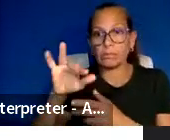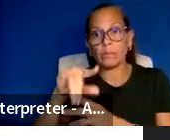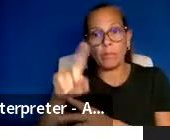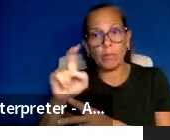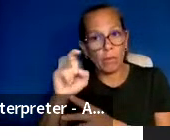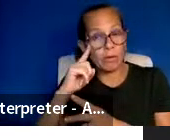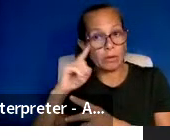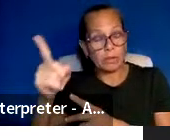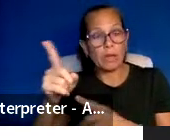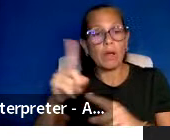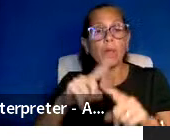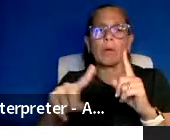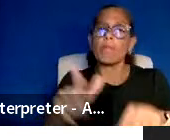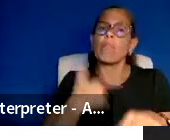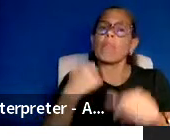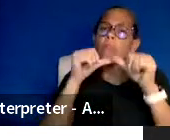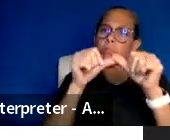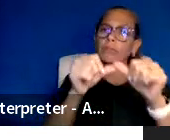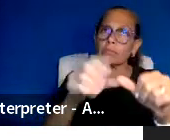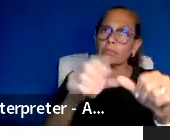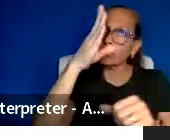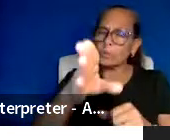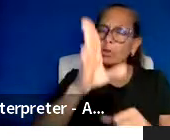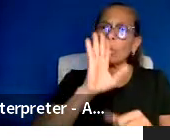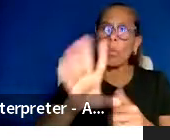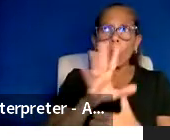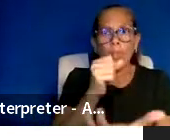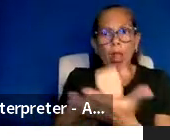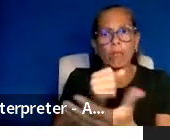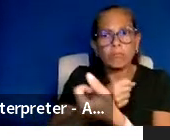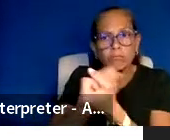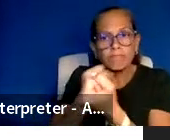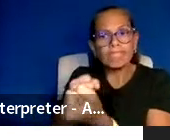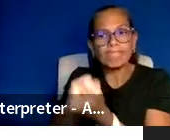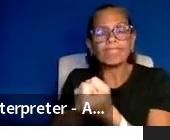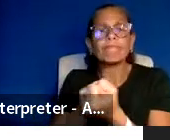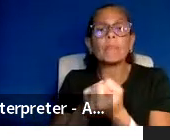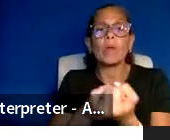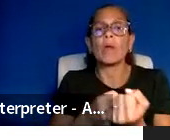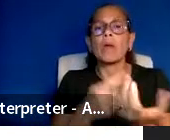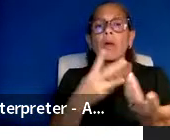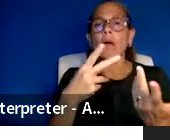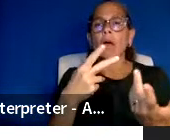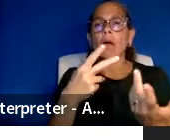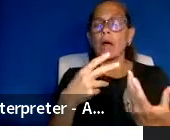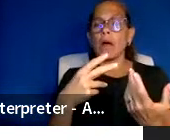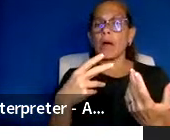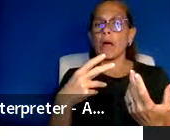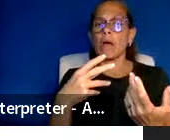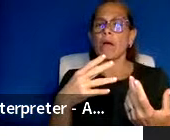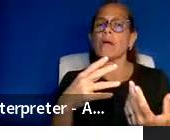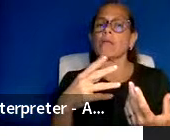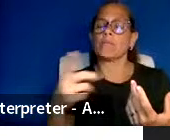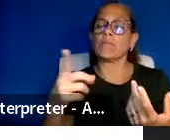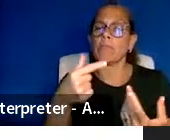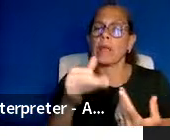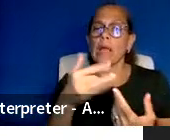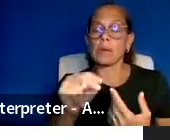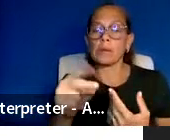project, but also from the long term. I think it was Borough President Gibson who mentioned, and I know it was